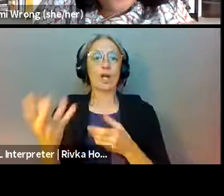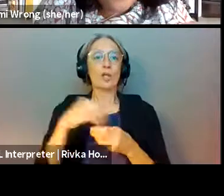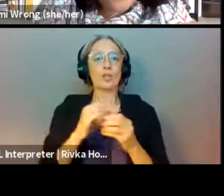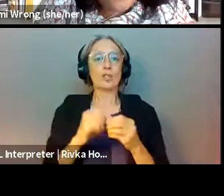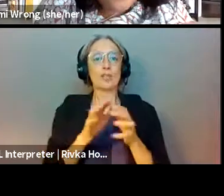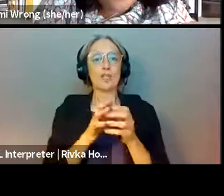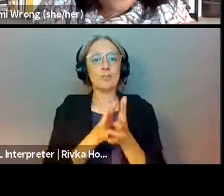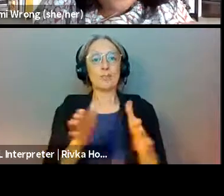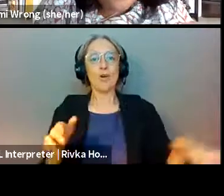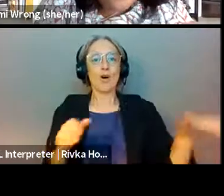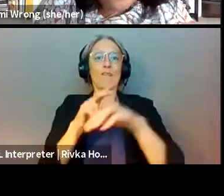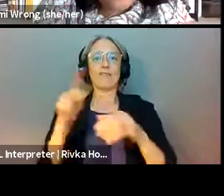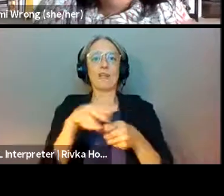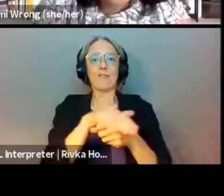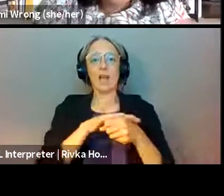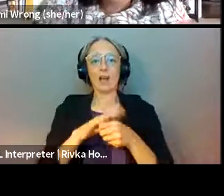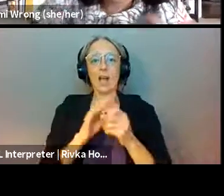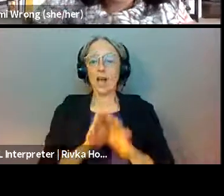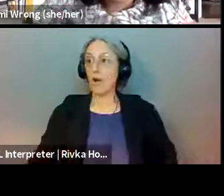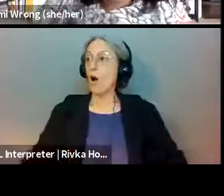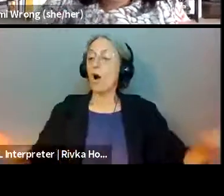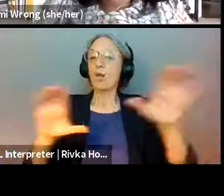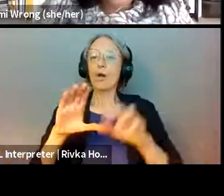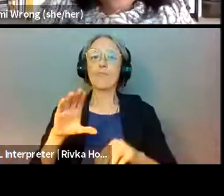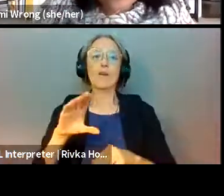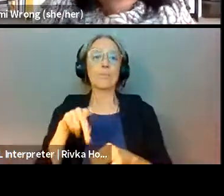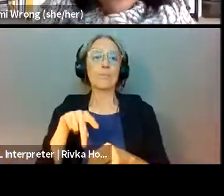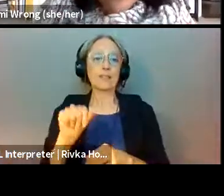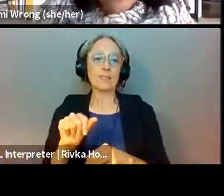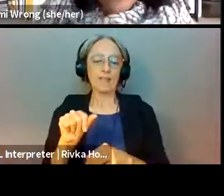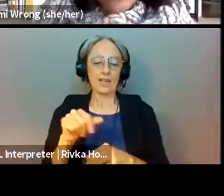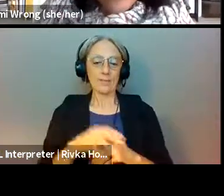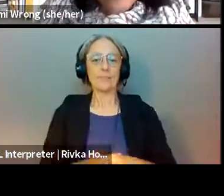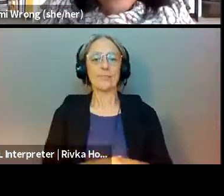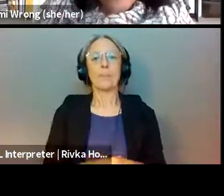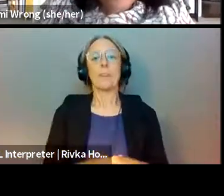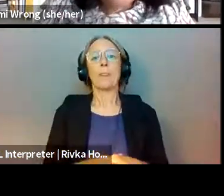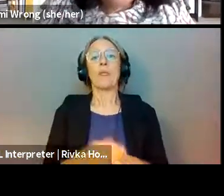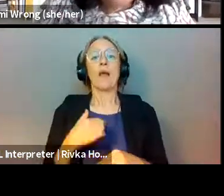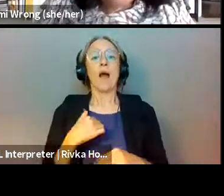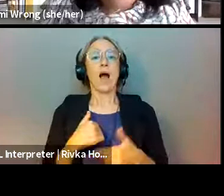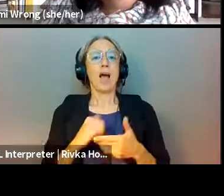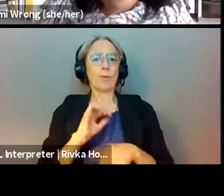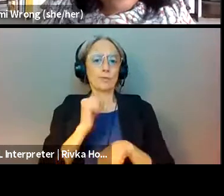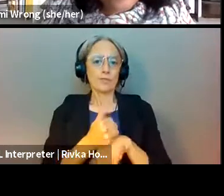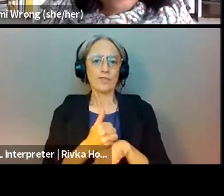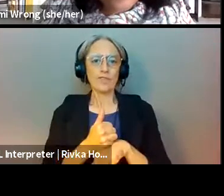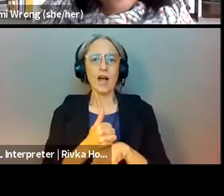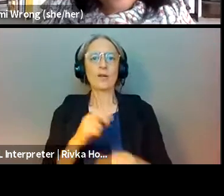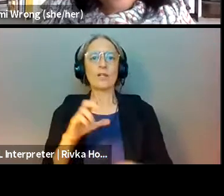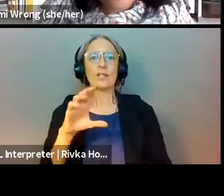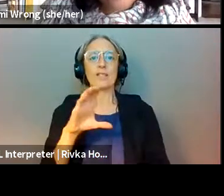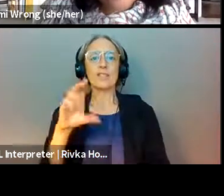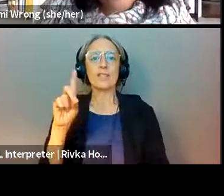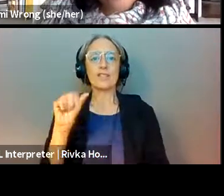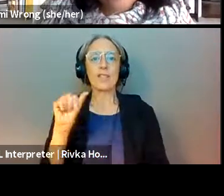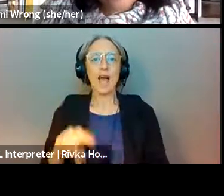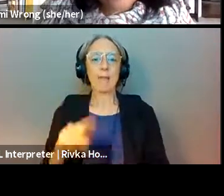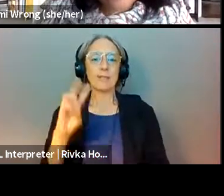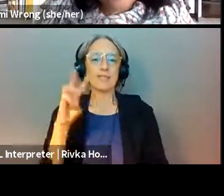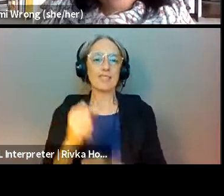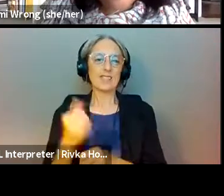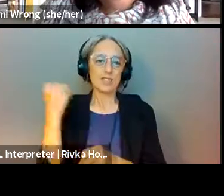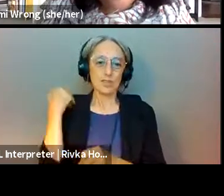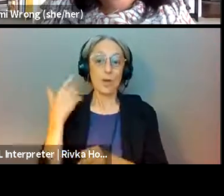and across the Commonwealth of Pennsylvania. I helped found CDAP 6 years ago because we weren't welcome in